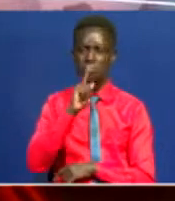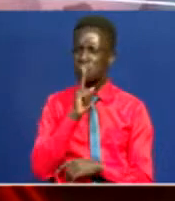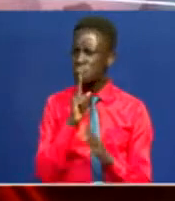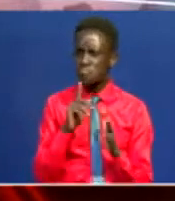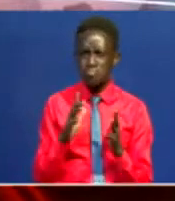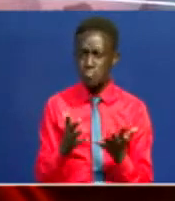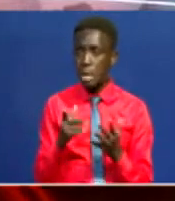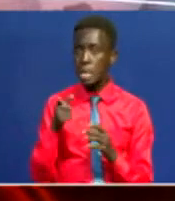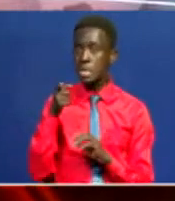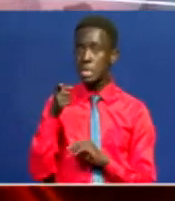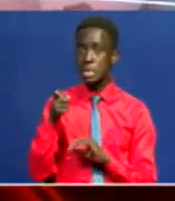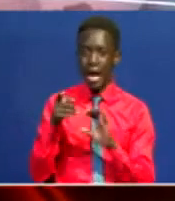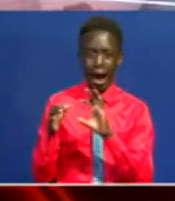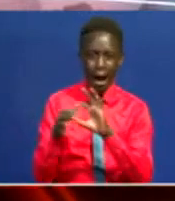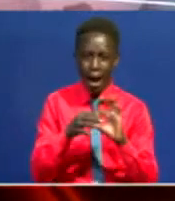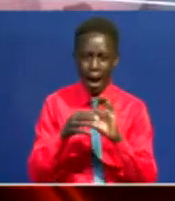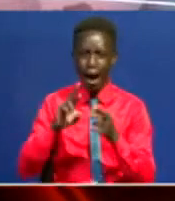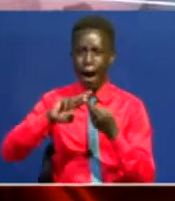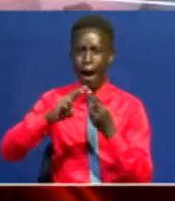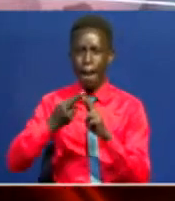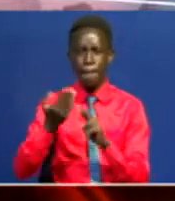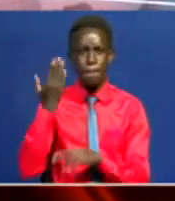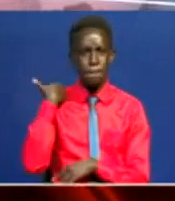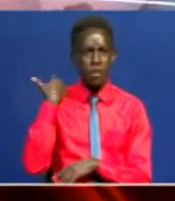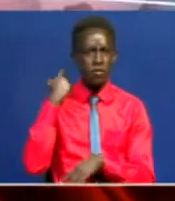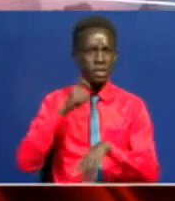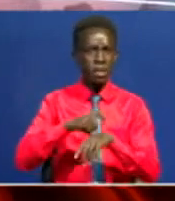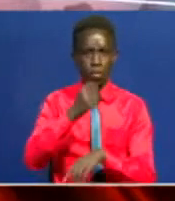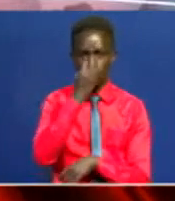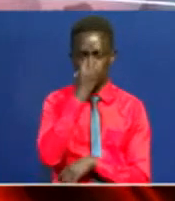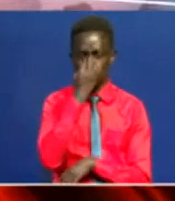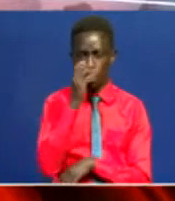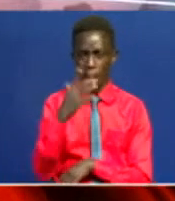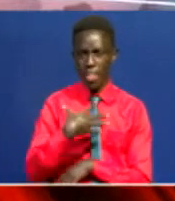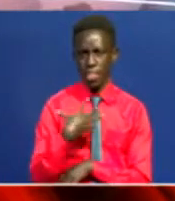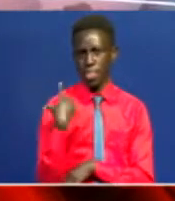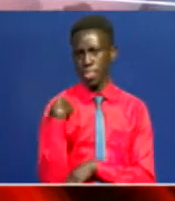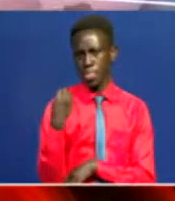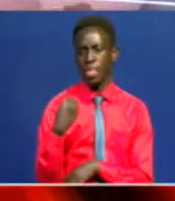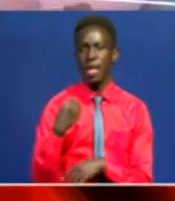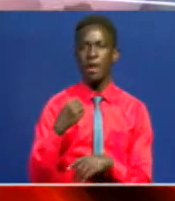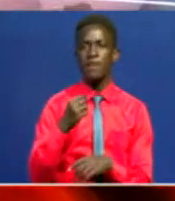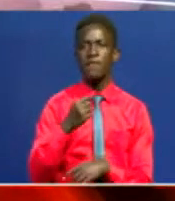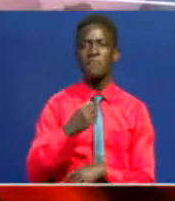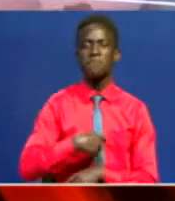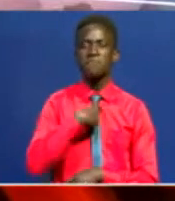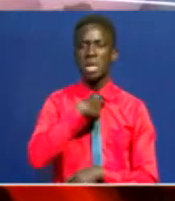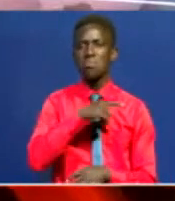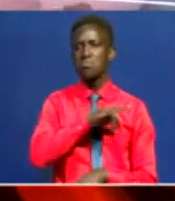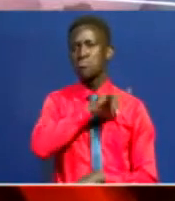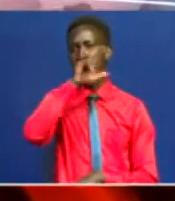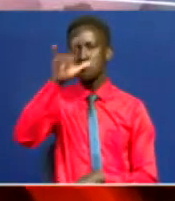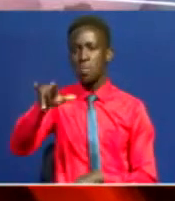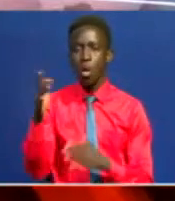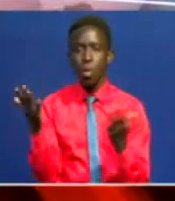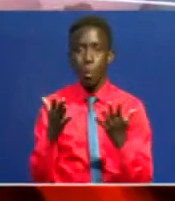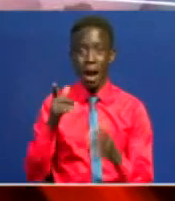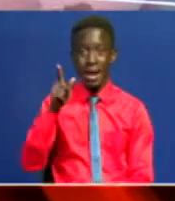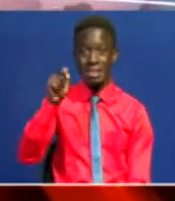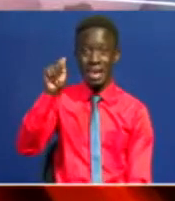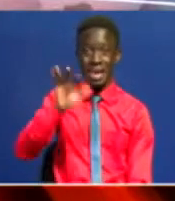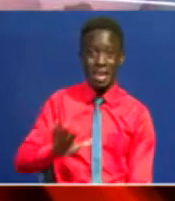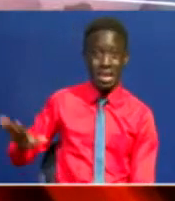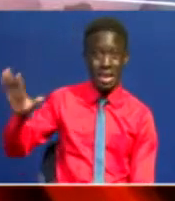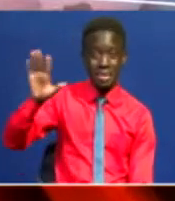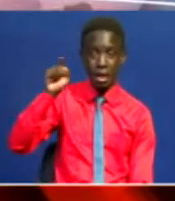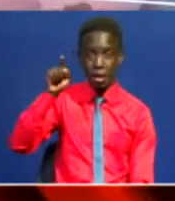two nations was further cemented during President William Ruto's recent visit. President Ruto's visit to the Asian state, noting that